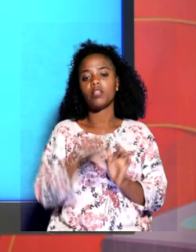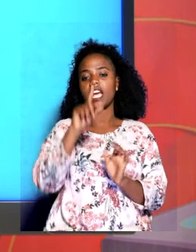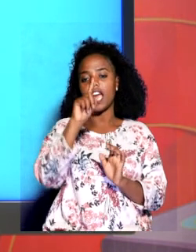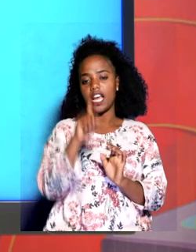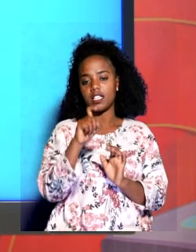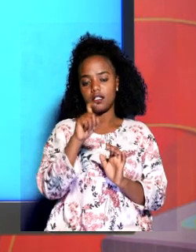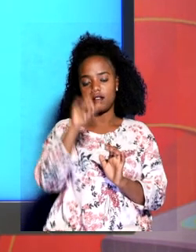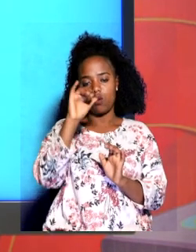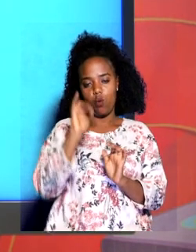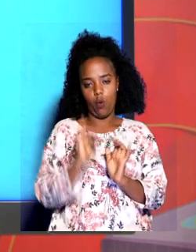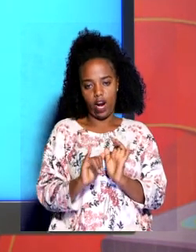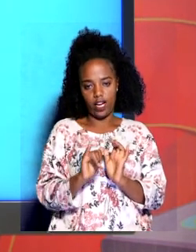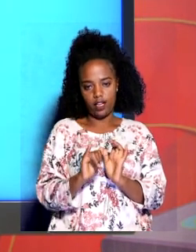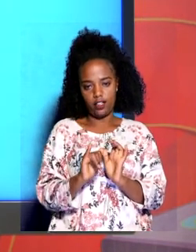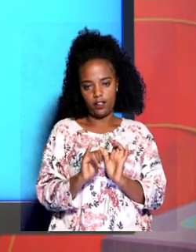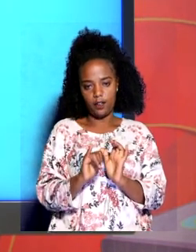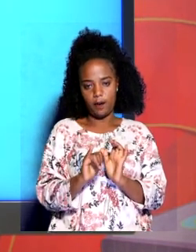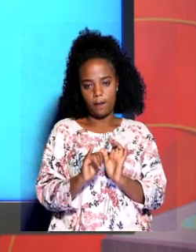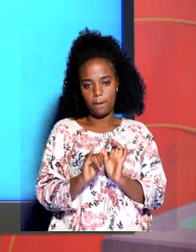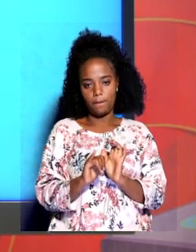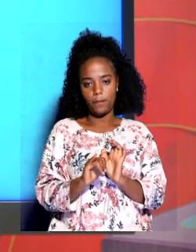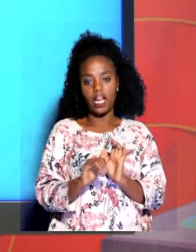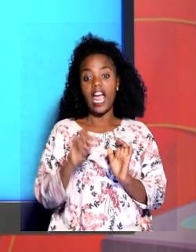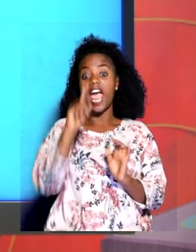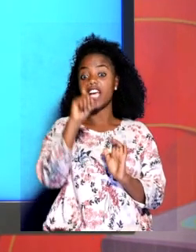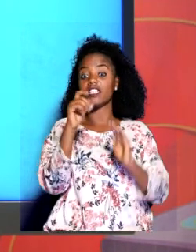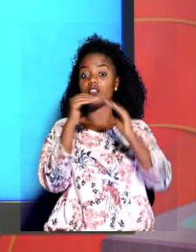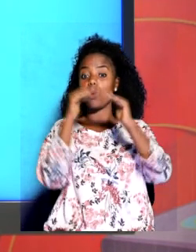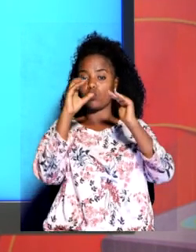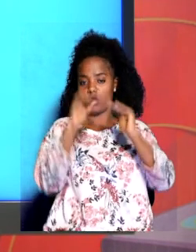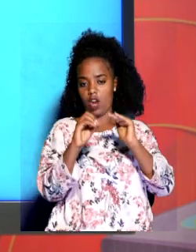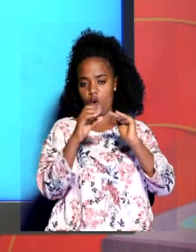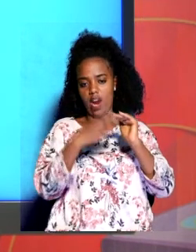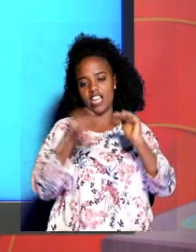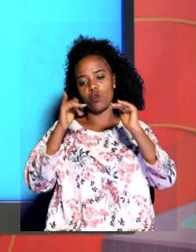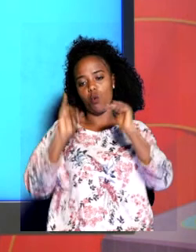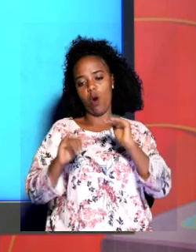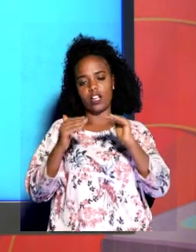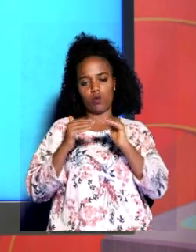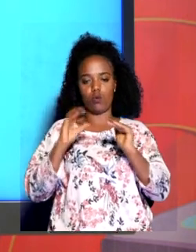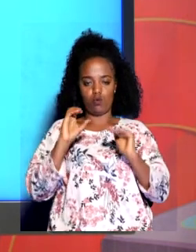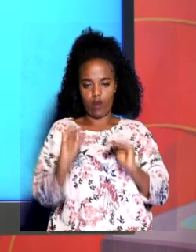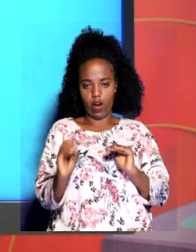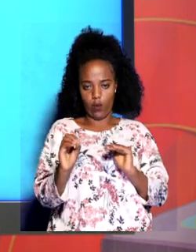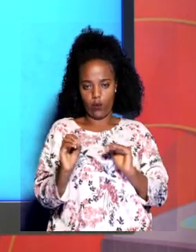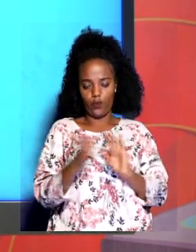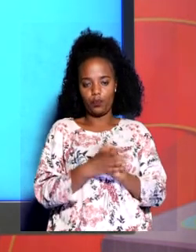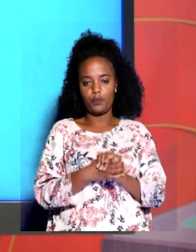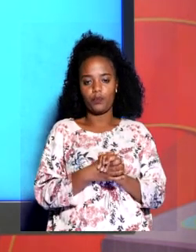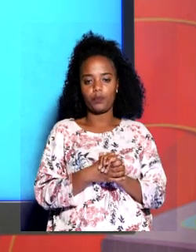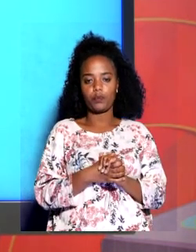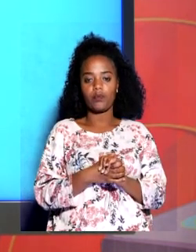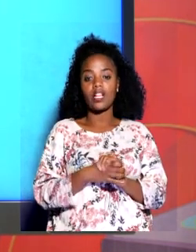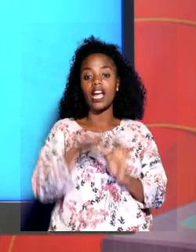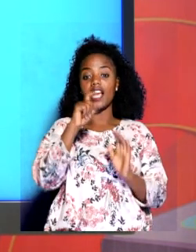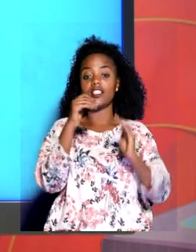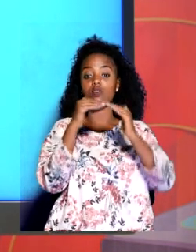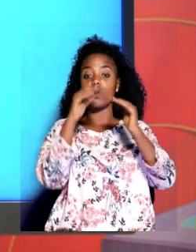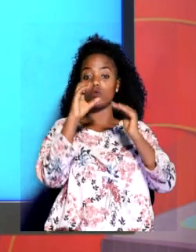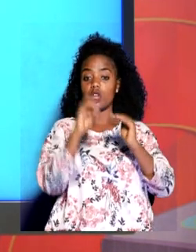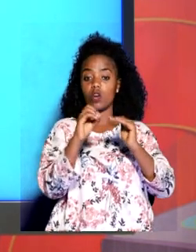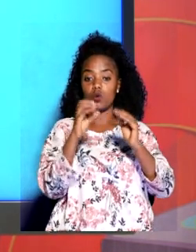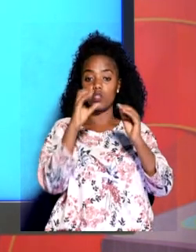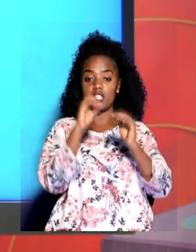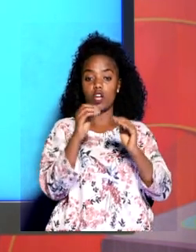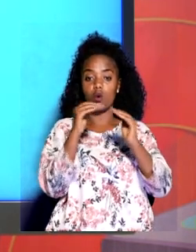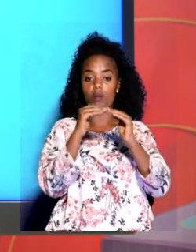x, y, when x 0 and when y 0. When x is 0,